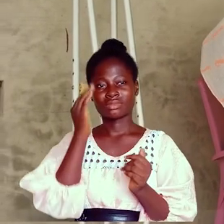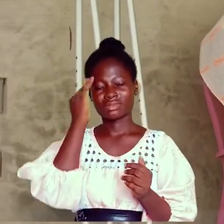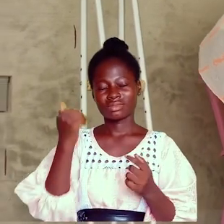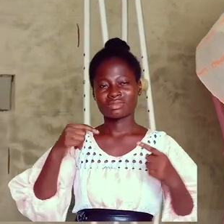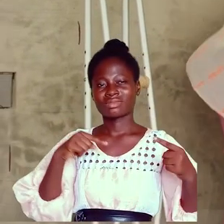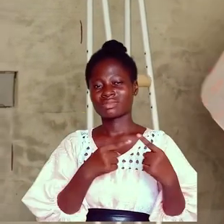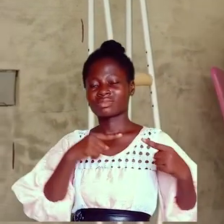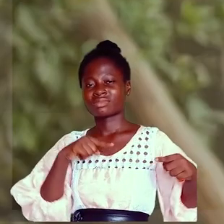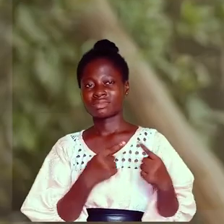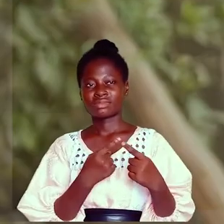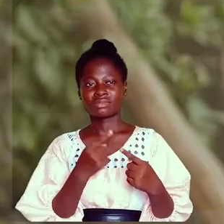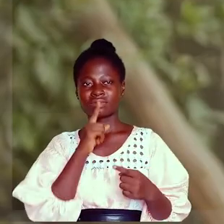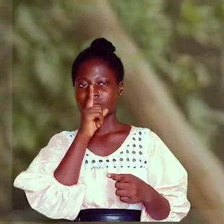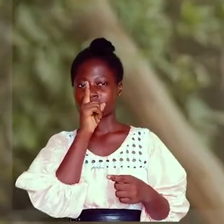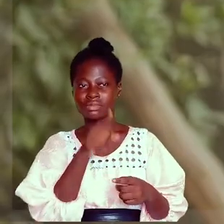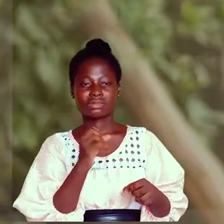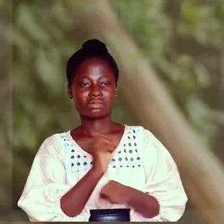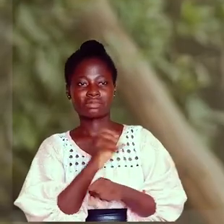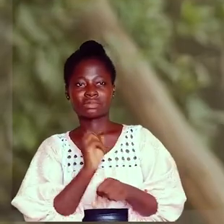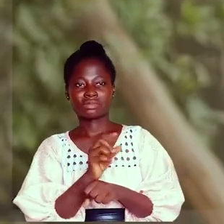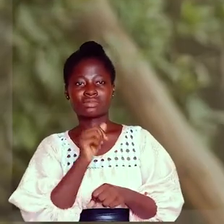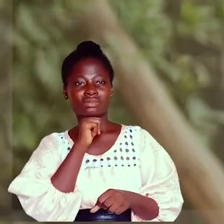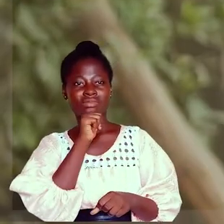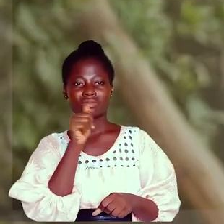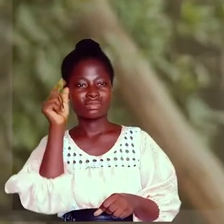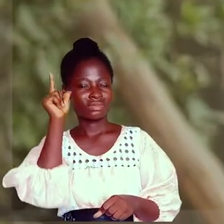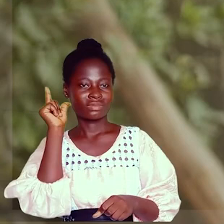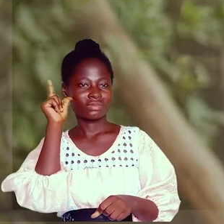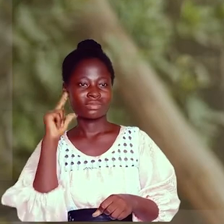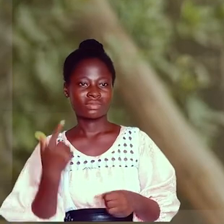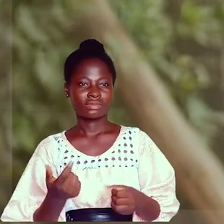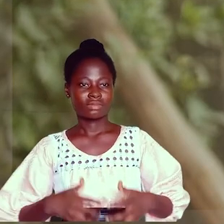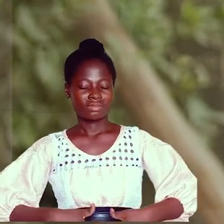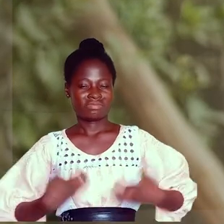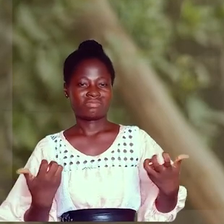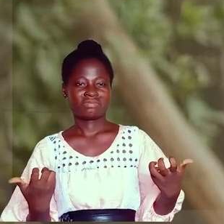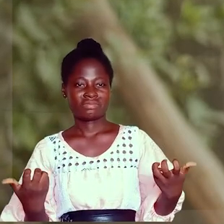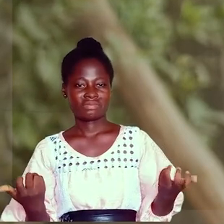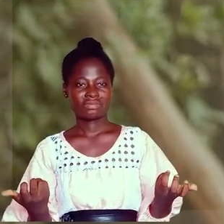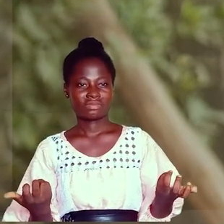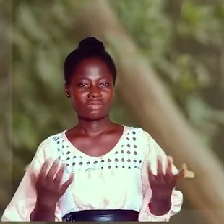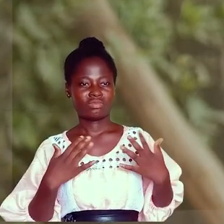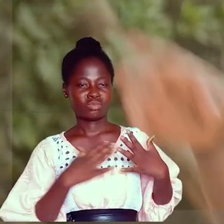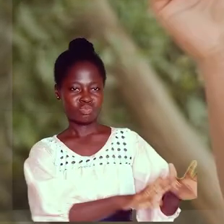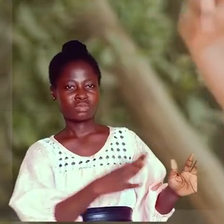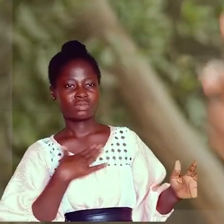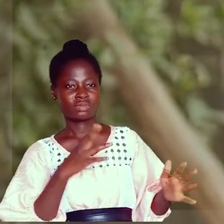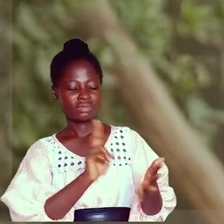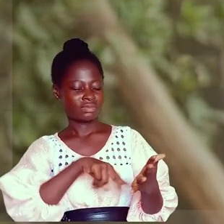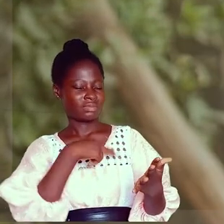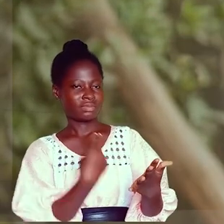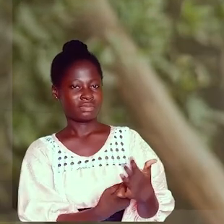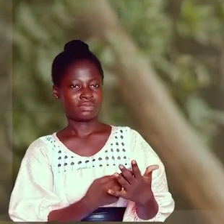asked her why she kept hurting me, despite the advice I gave her. That got her angry and she suddenly got up